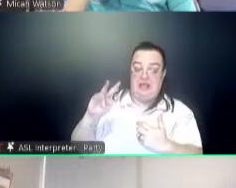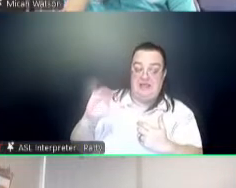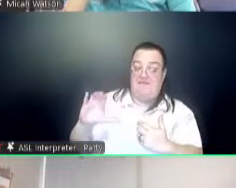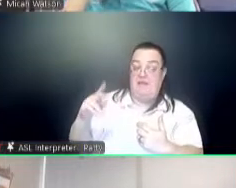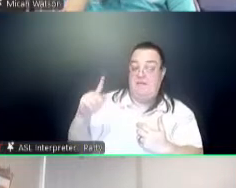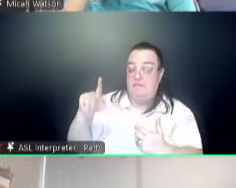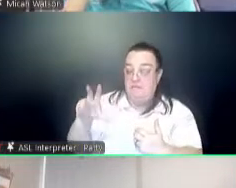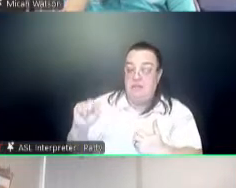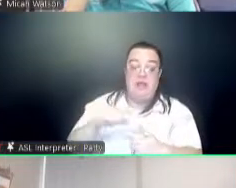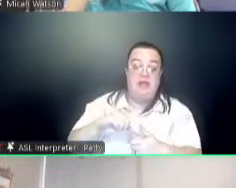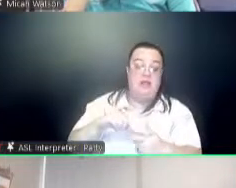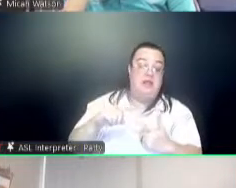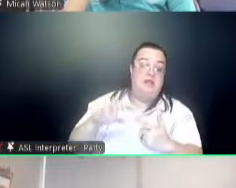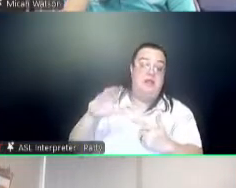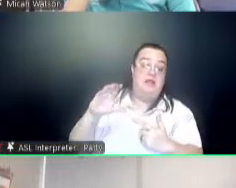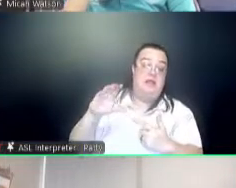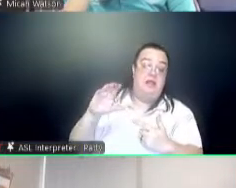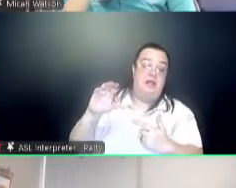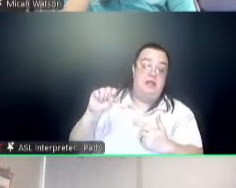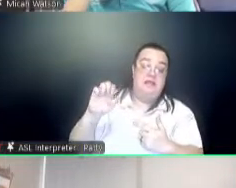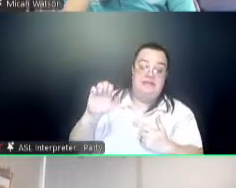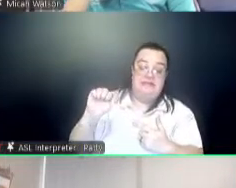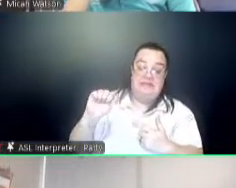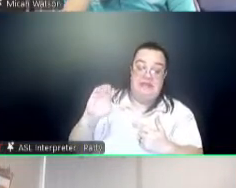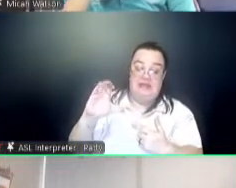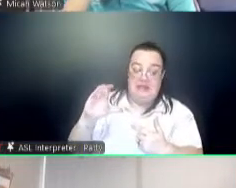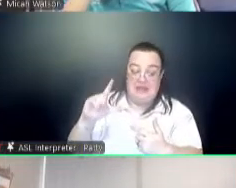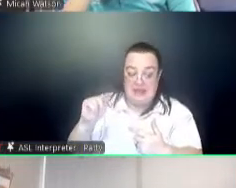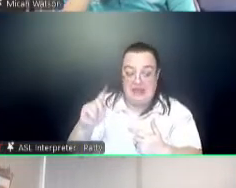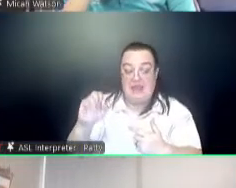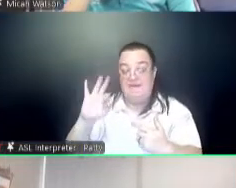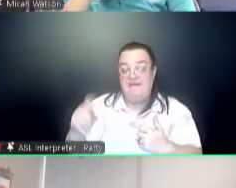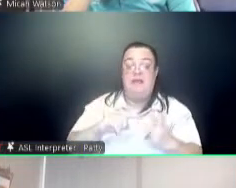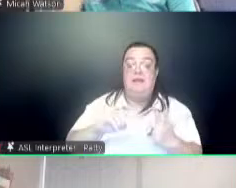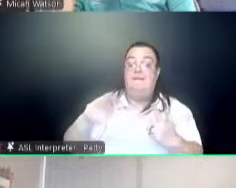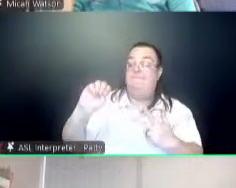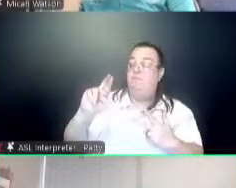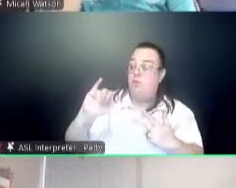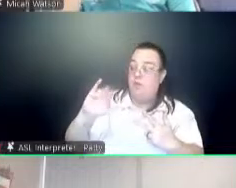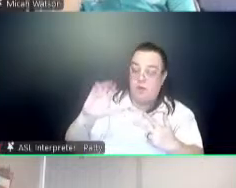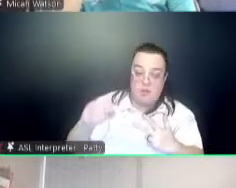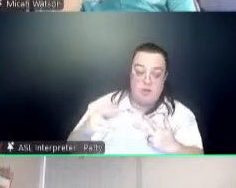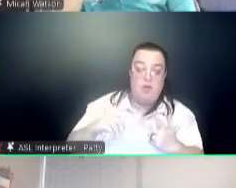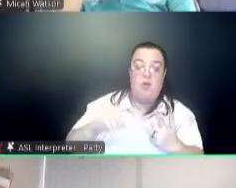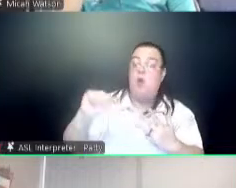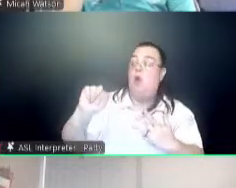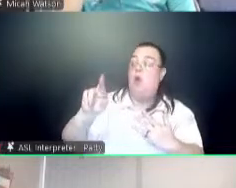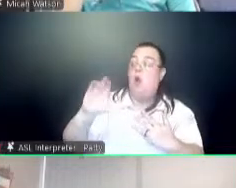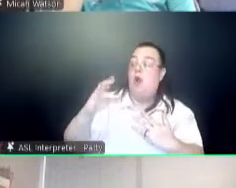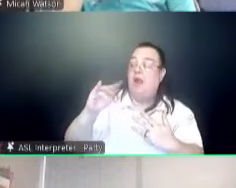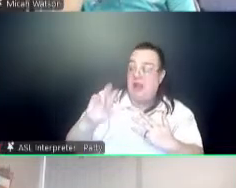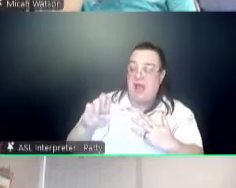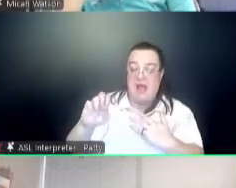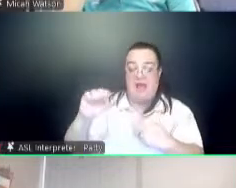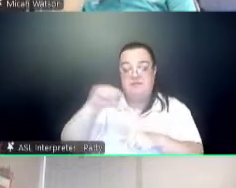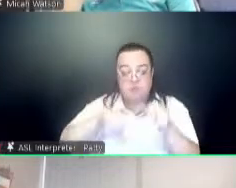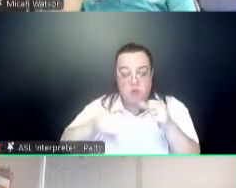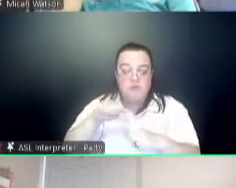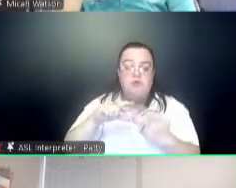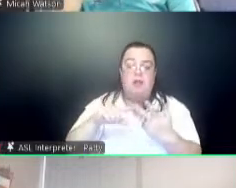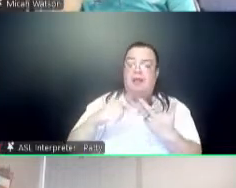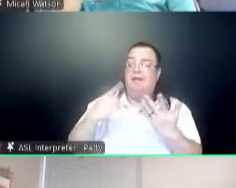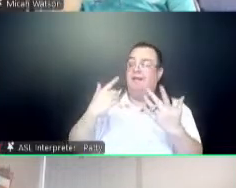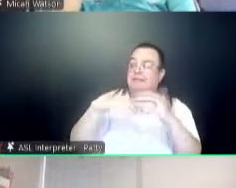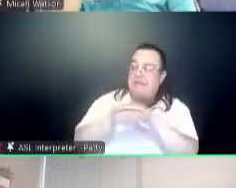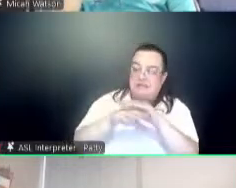the C-Click Fix, the Muni Code, Archive Social, the accessibility function, any and all.